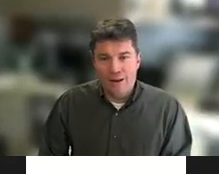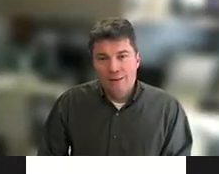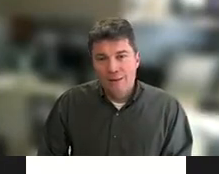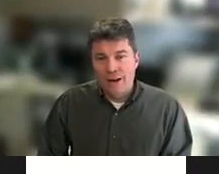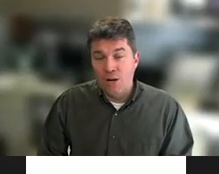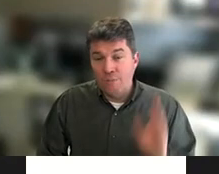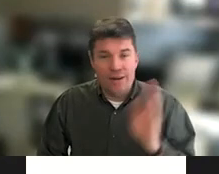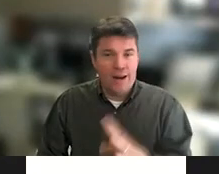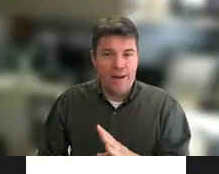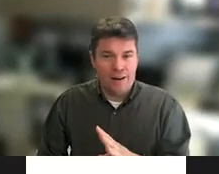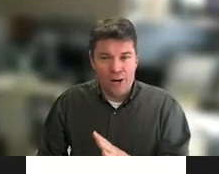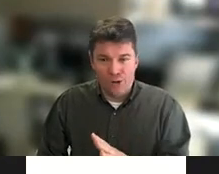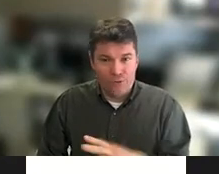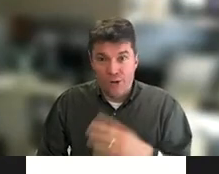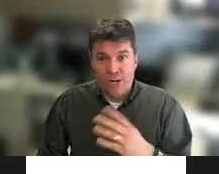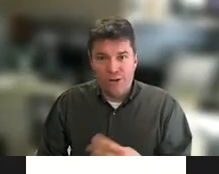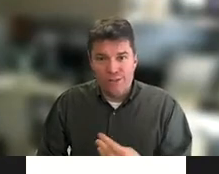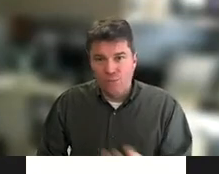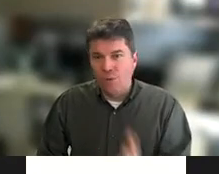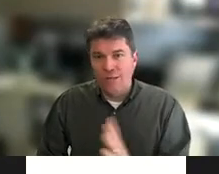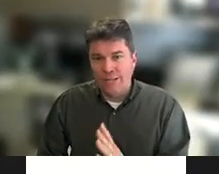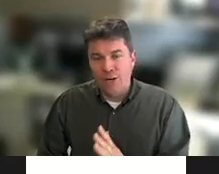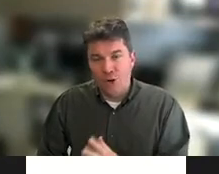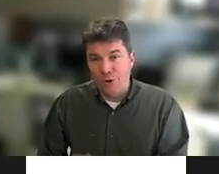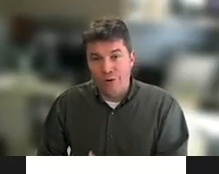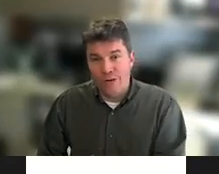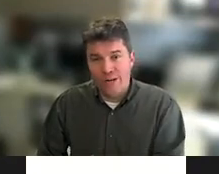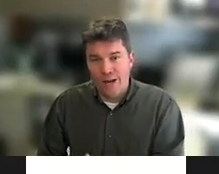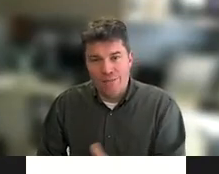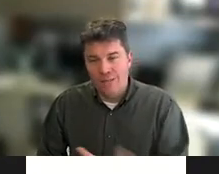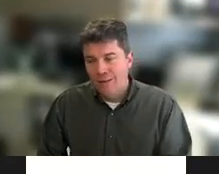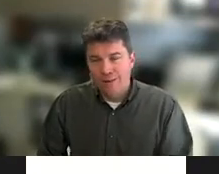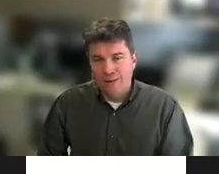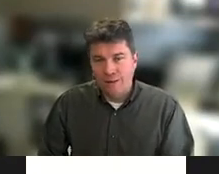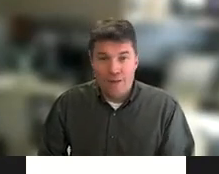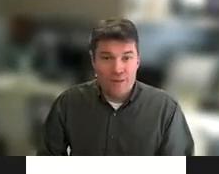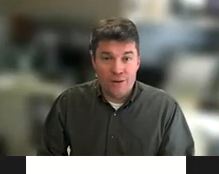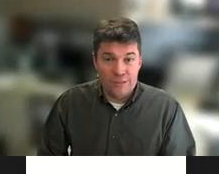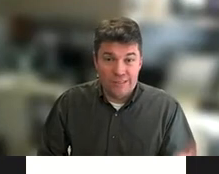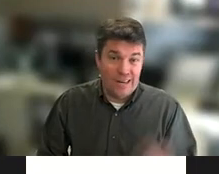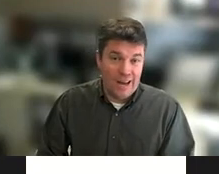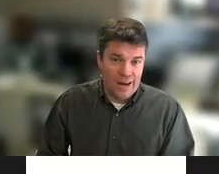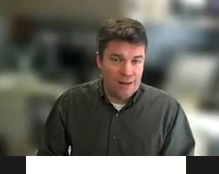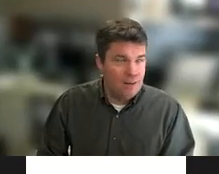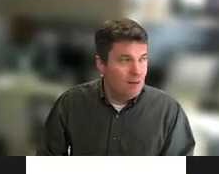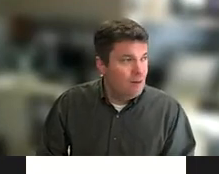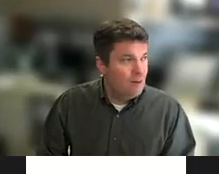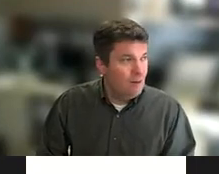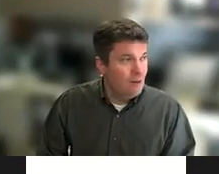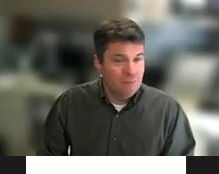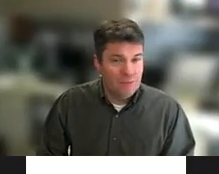about a lady who'd been attending a doctor for years, requested an interpreter every time. Often was